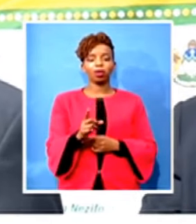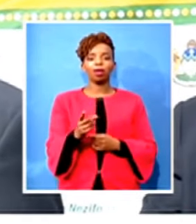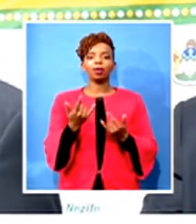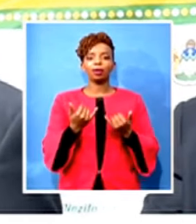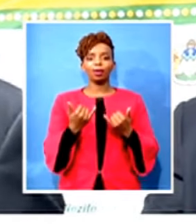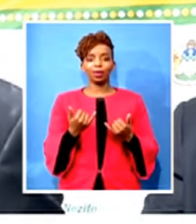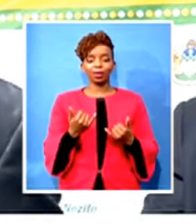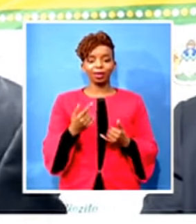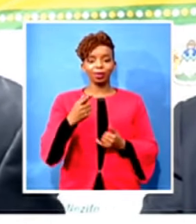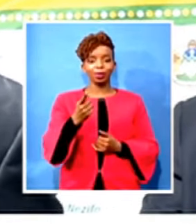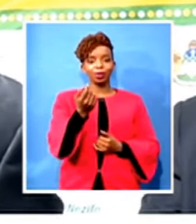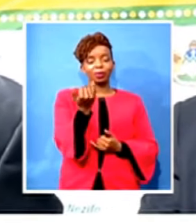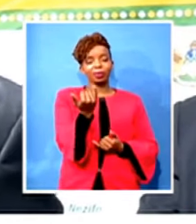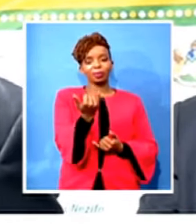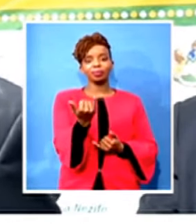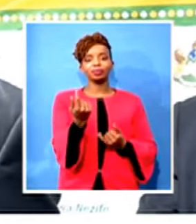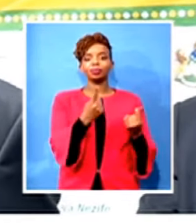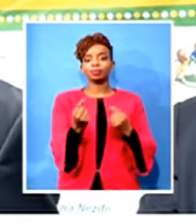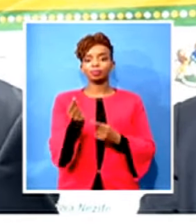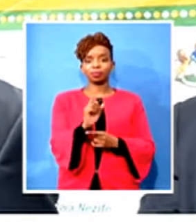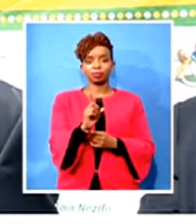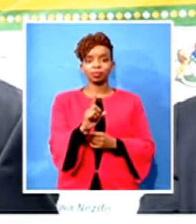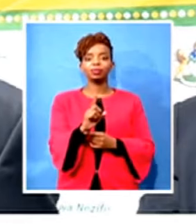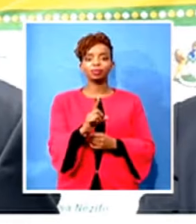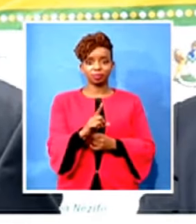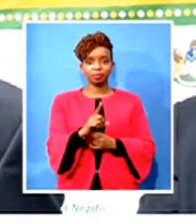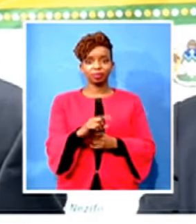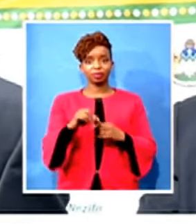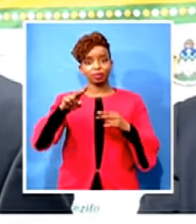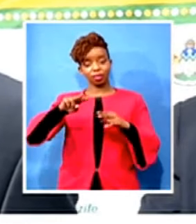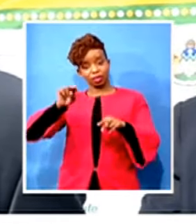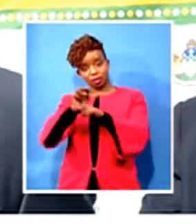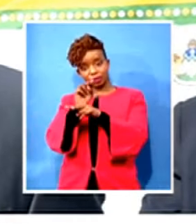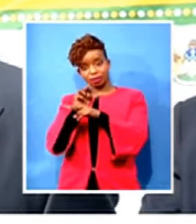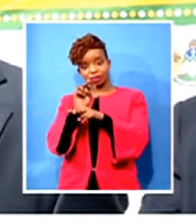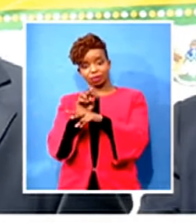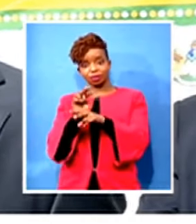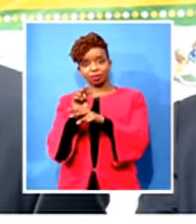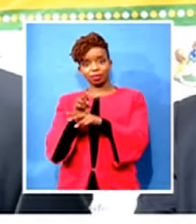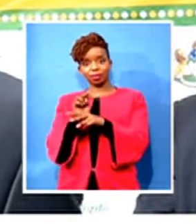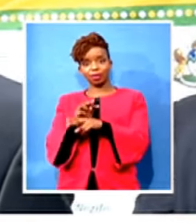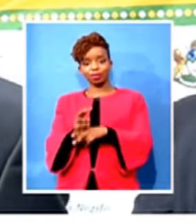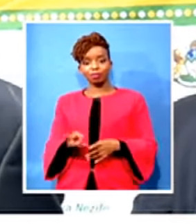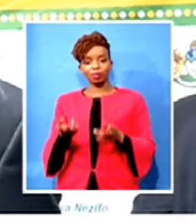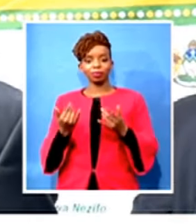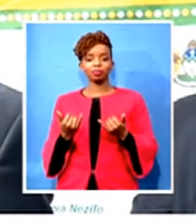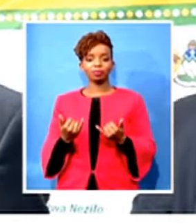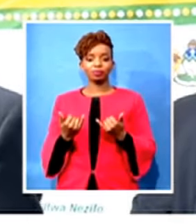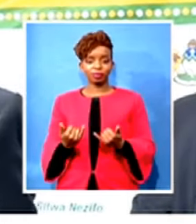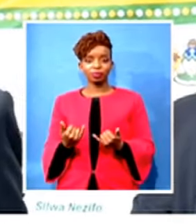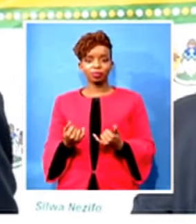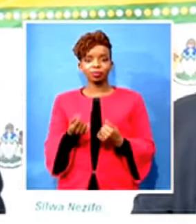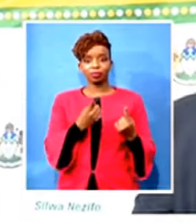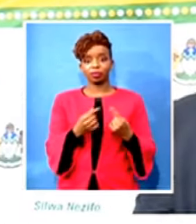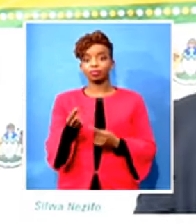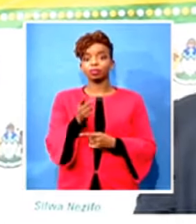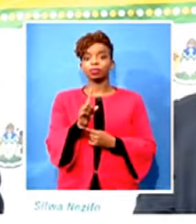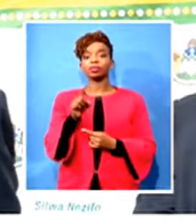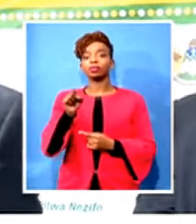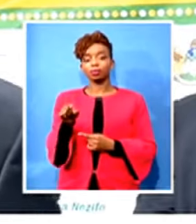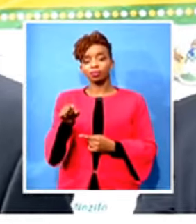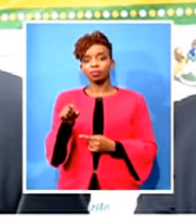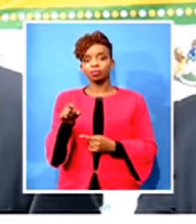also have a sense of what the rural areas are. So we came to a district with a bit more of the rural areas, just to be